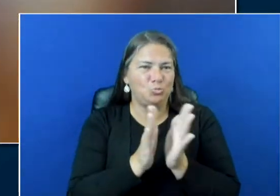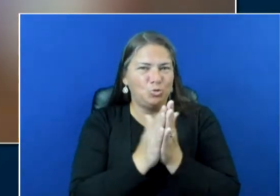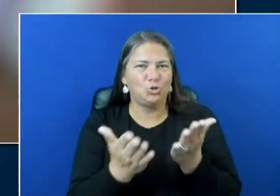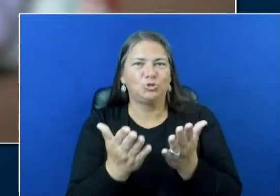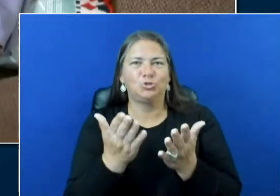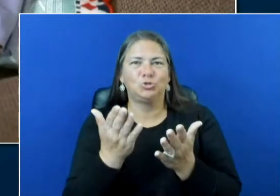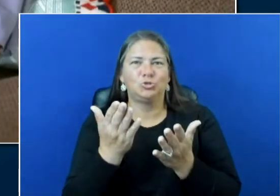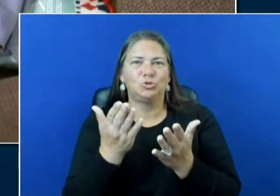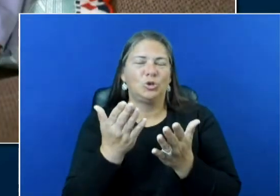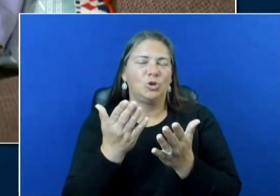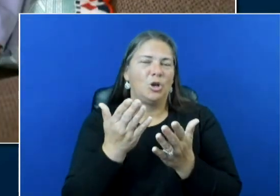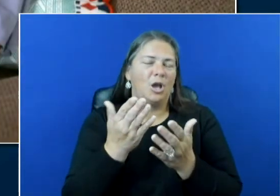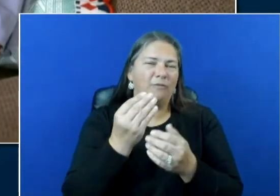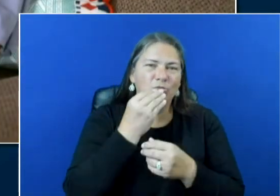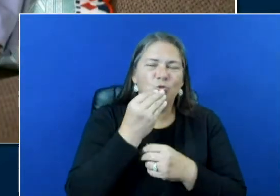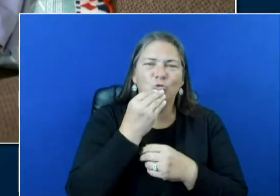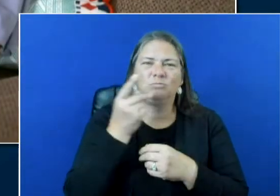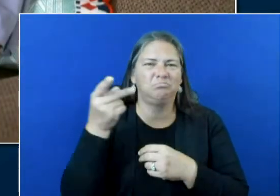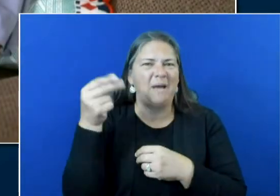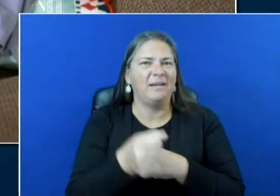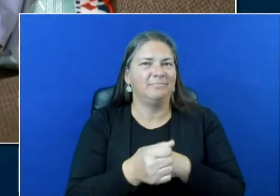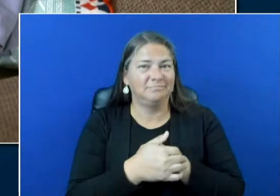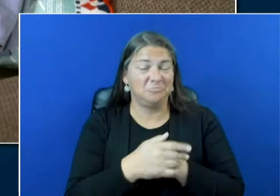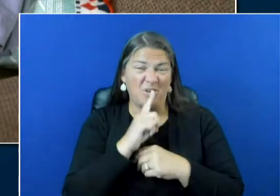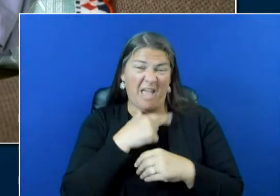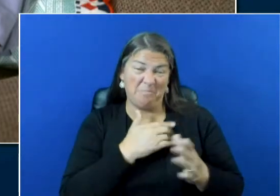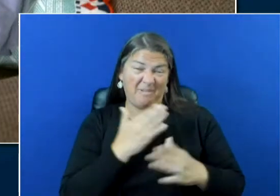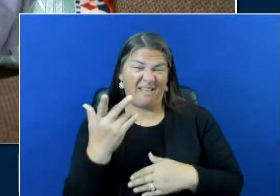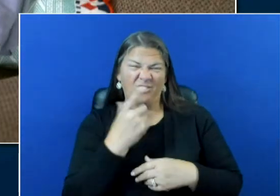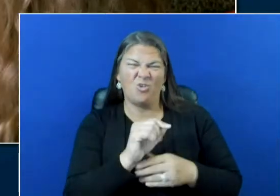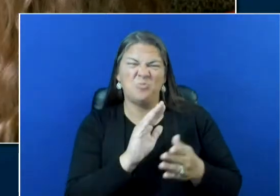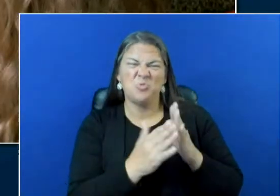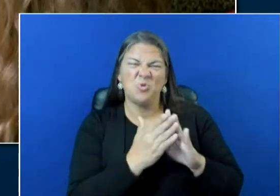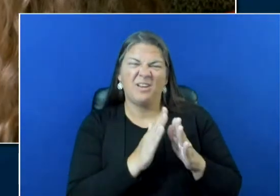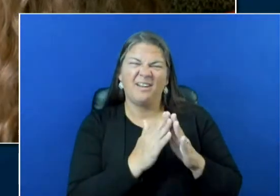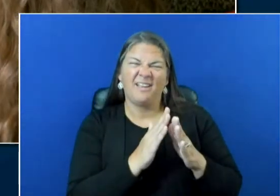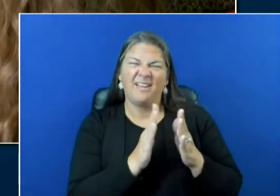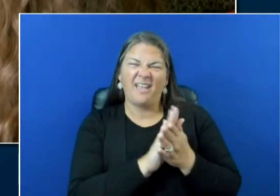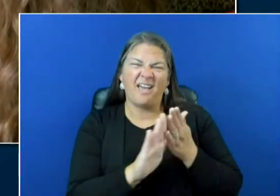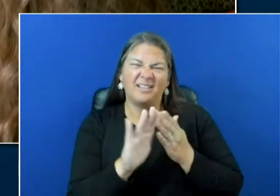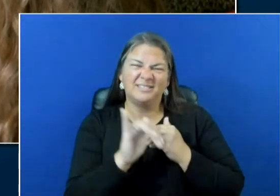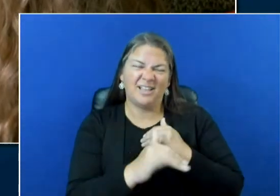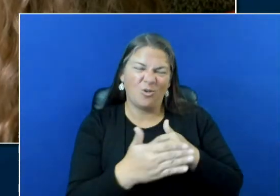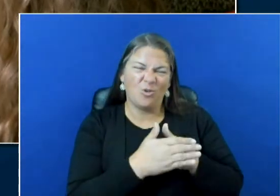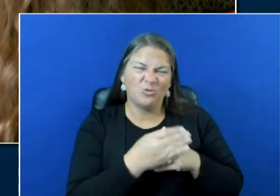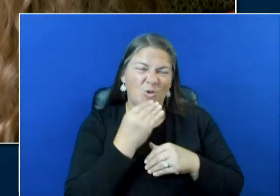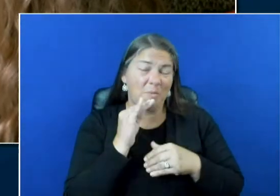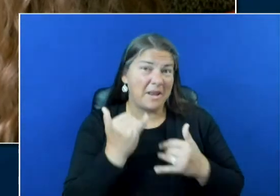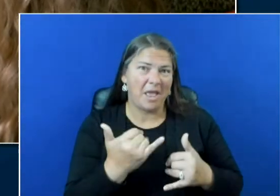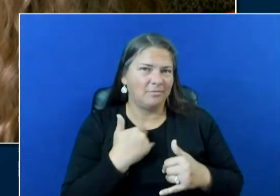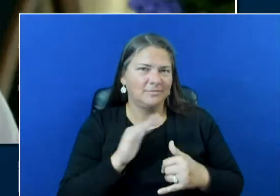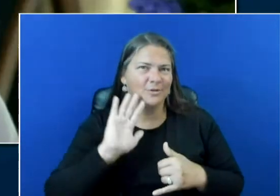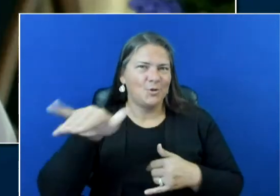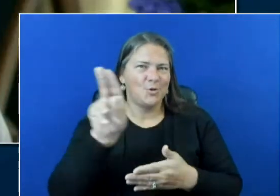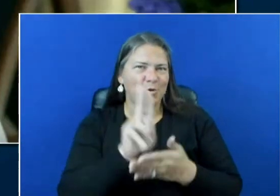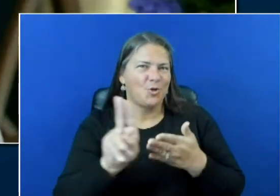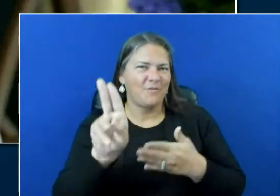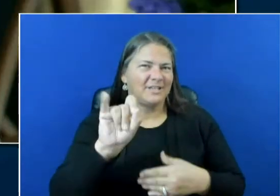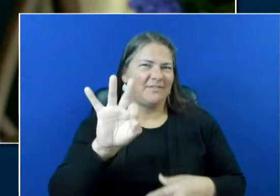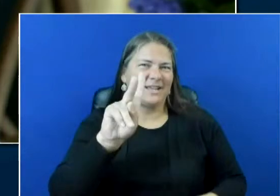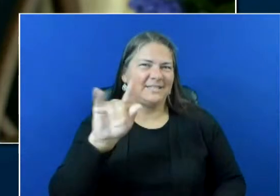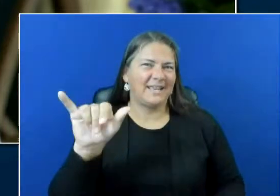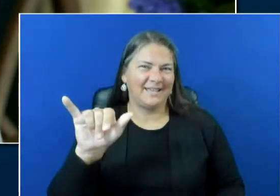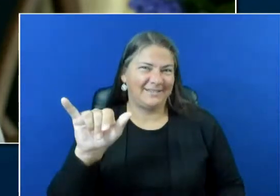for. I was just going to go to community college and stay close, but now I'm going to the University of Kentucky. It's kind